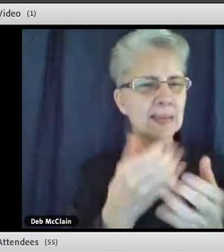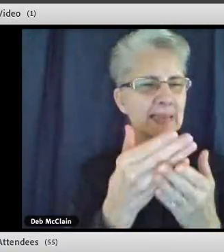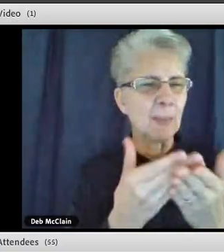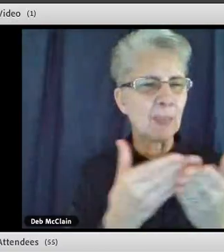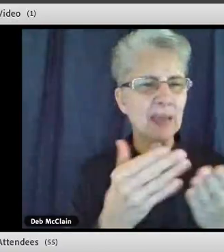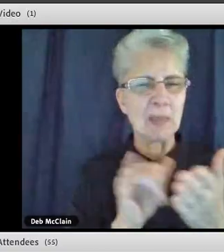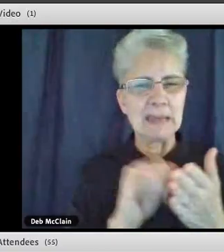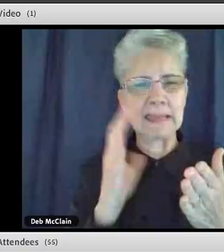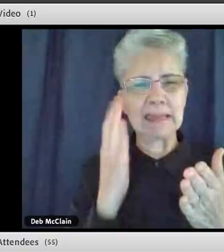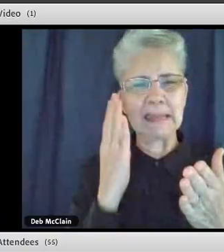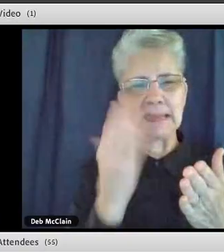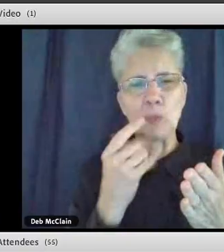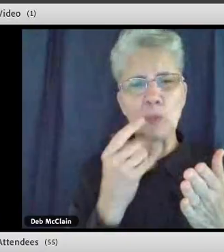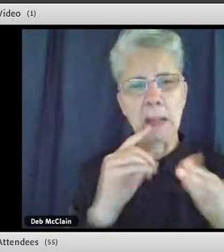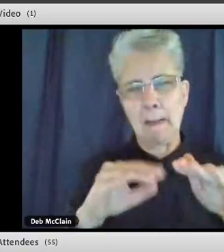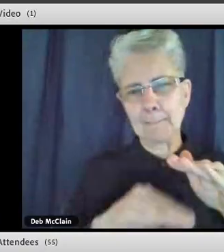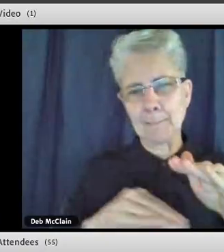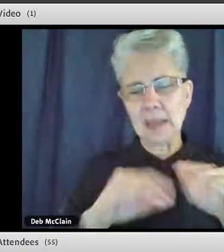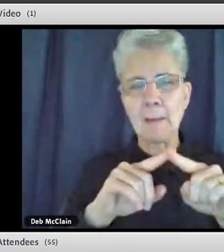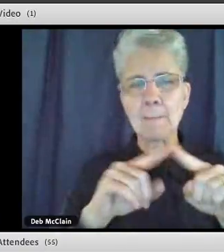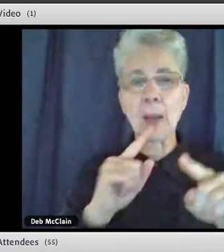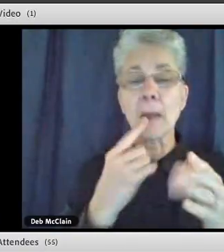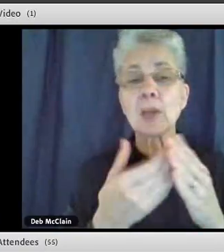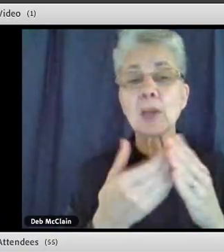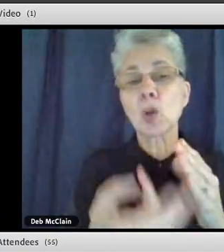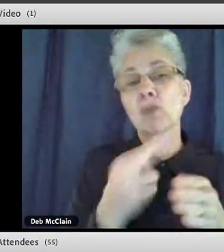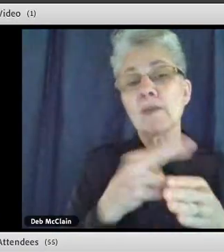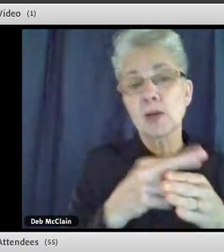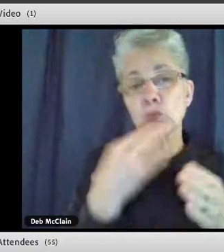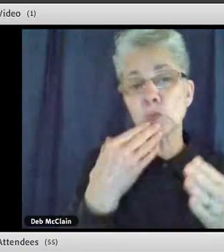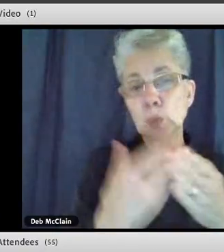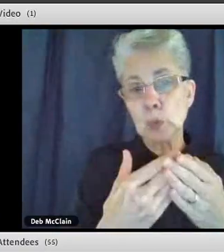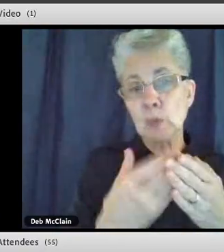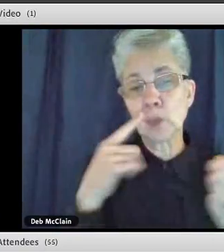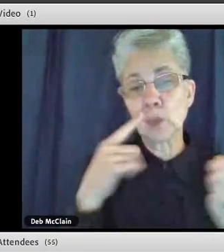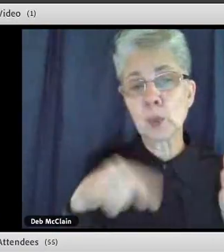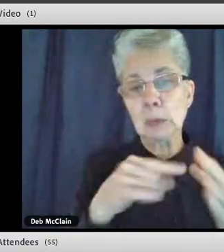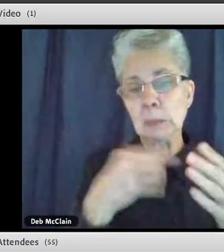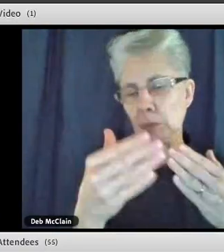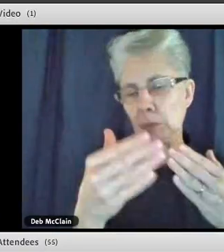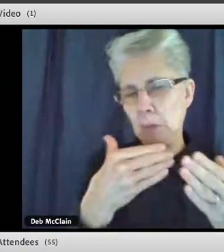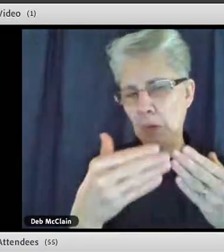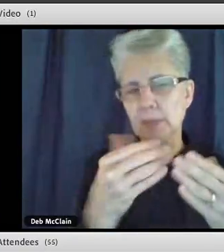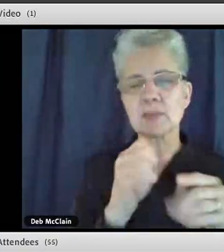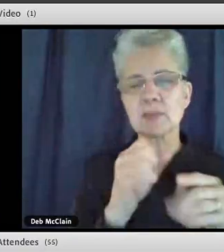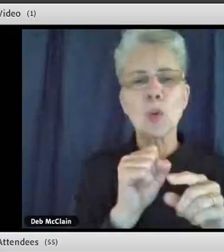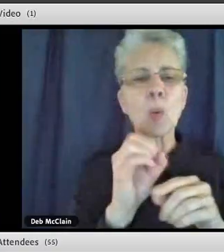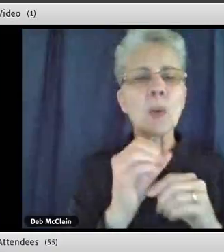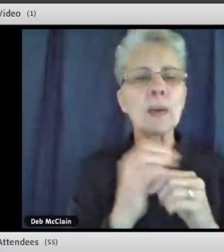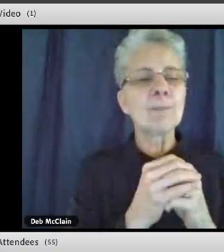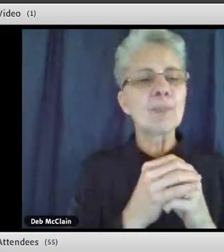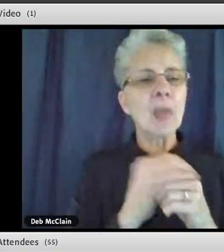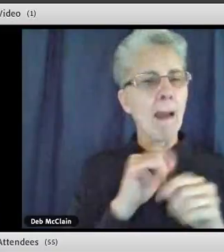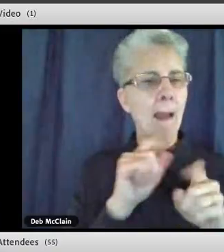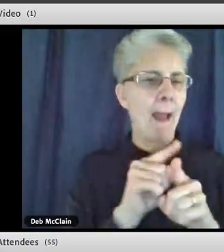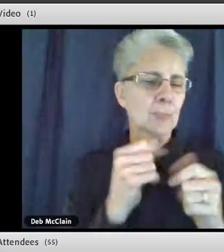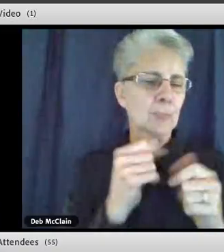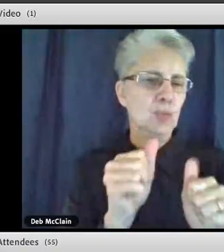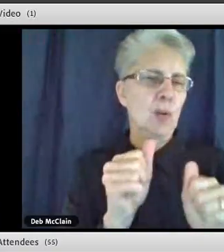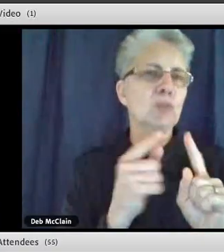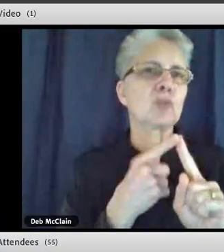may seem really basic to you, but it might be a good refresher for you regardless. But like I said, I'm